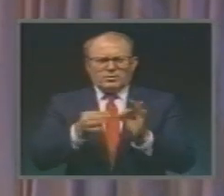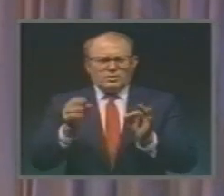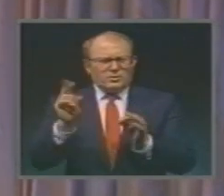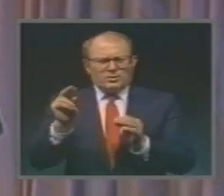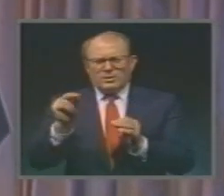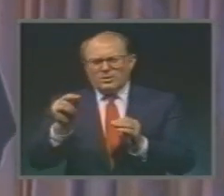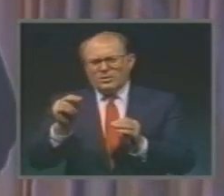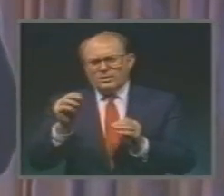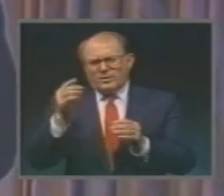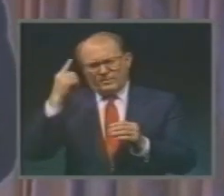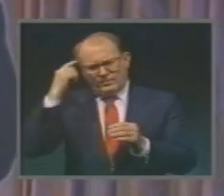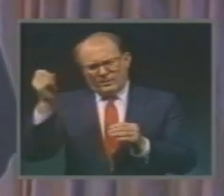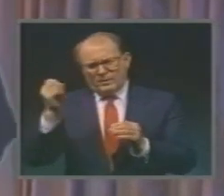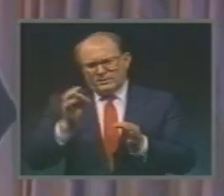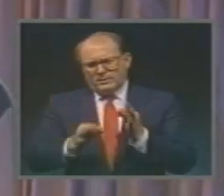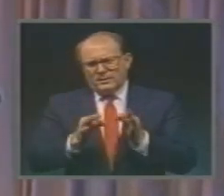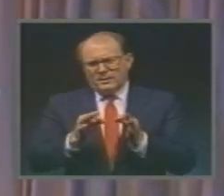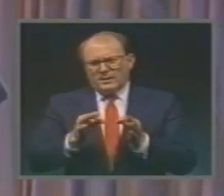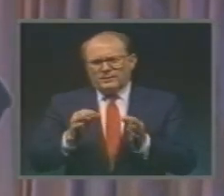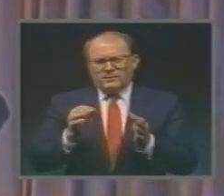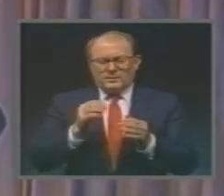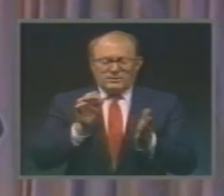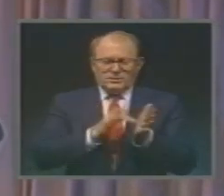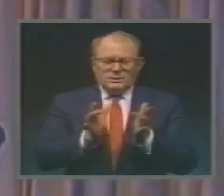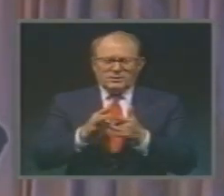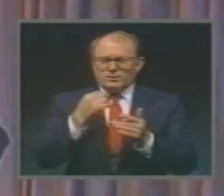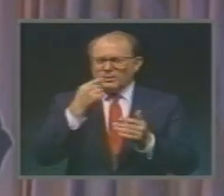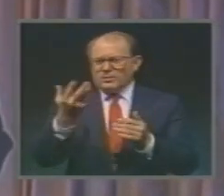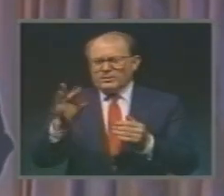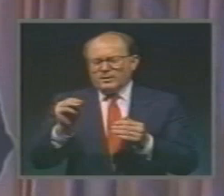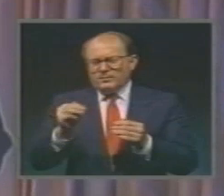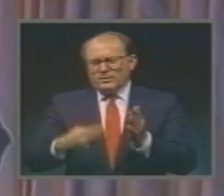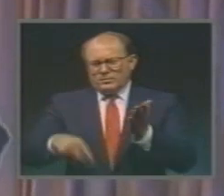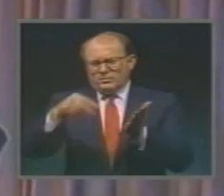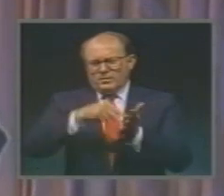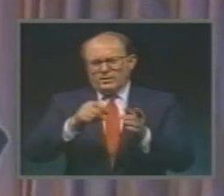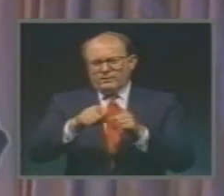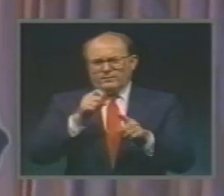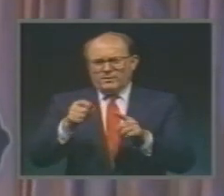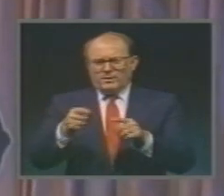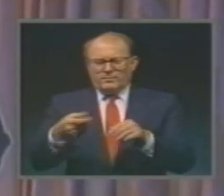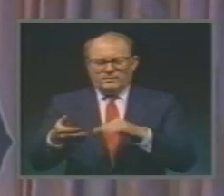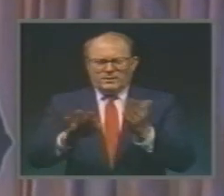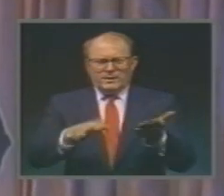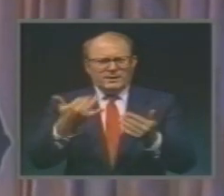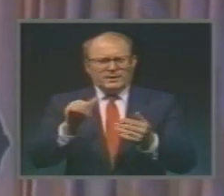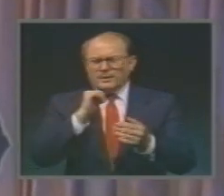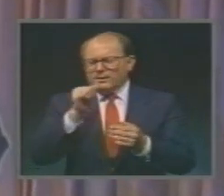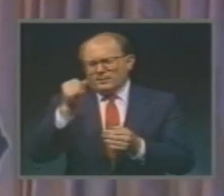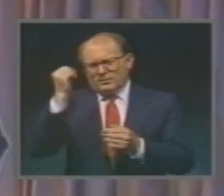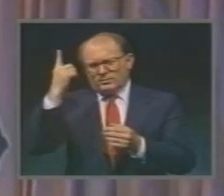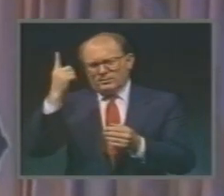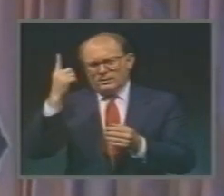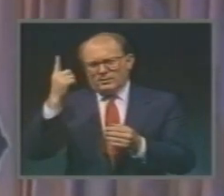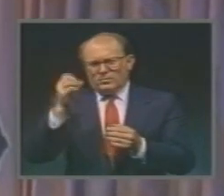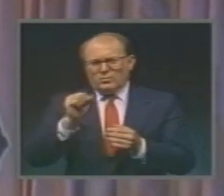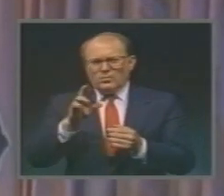isn't it, because despite the fact that Jesus had told them he would rise from the dead, they neither understood it nor believed it.